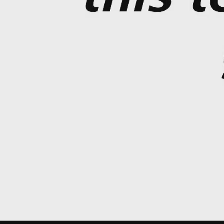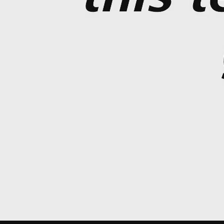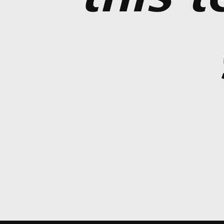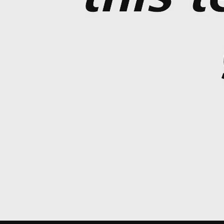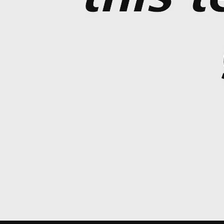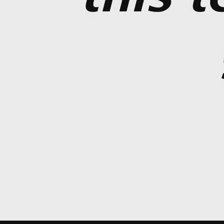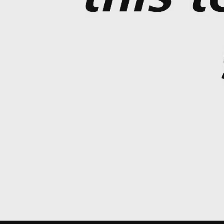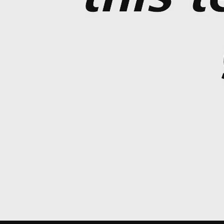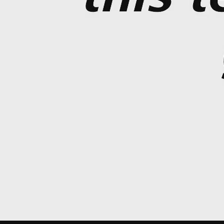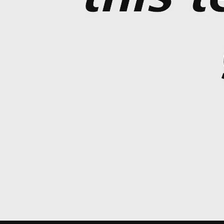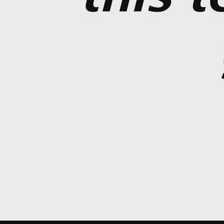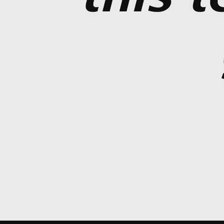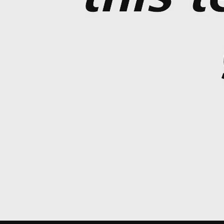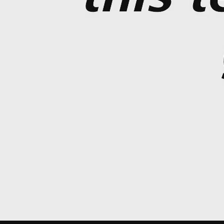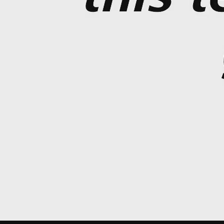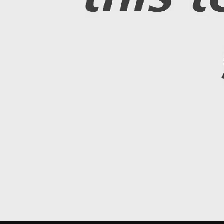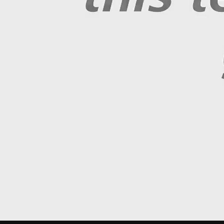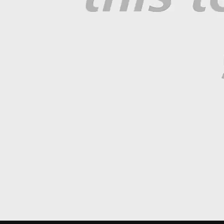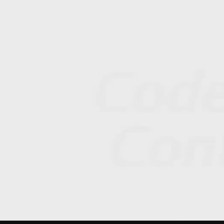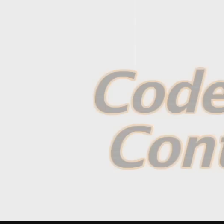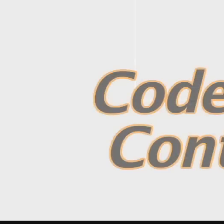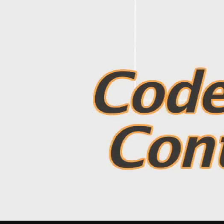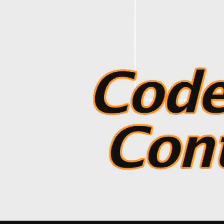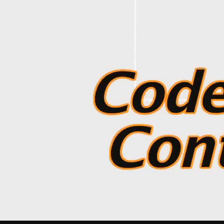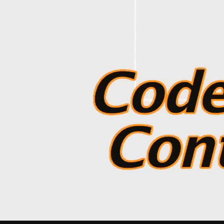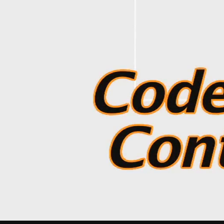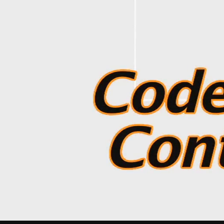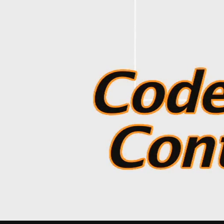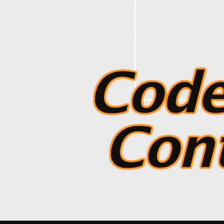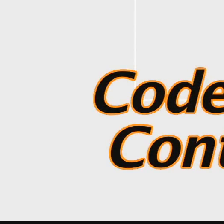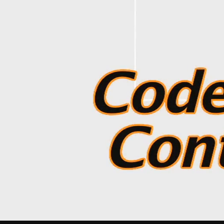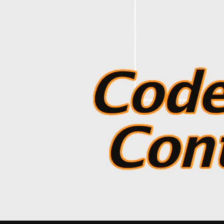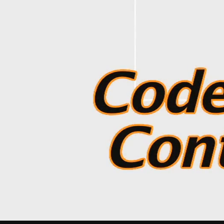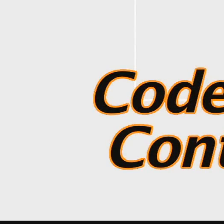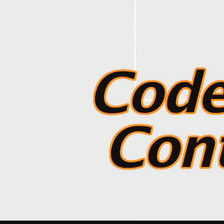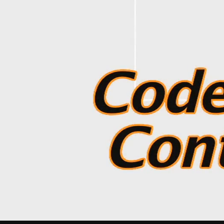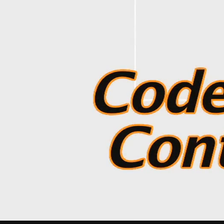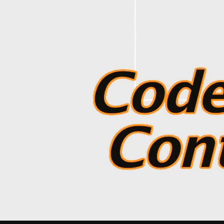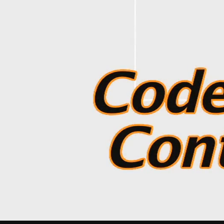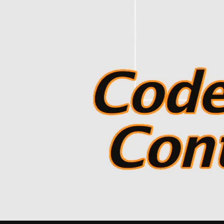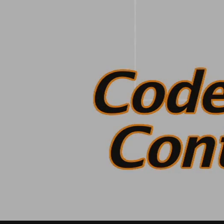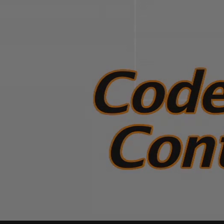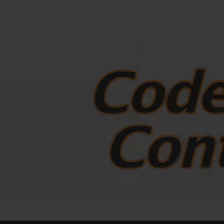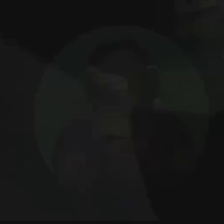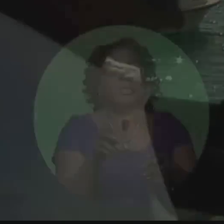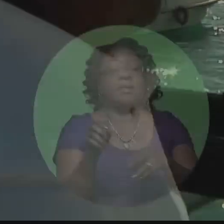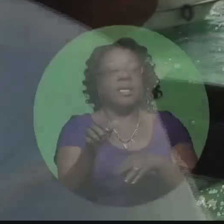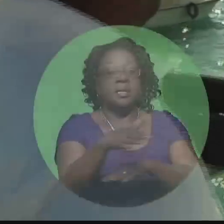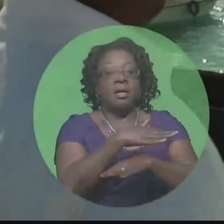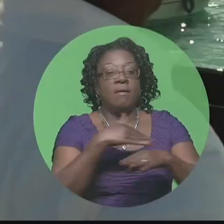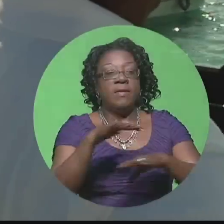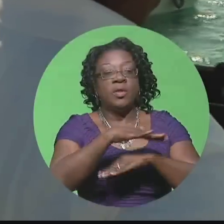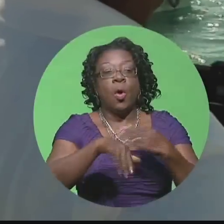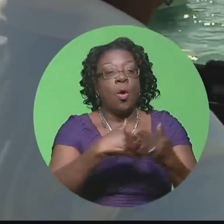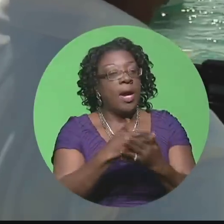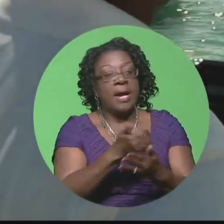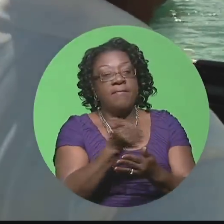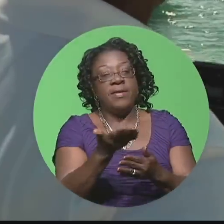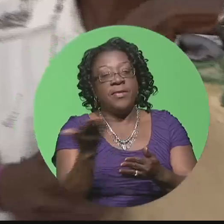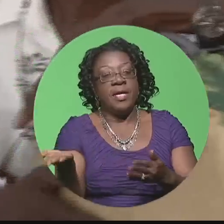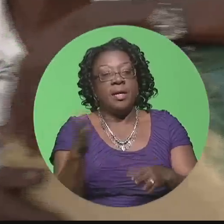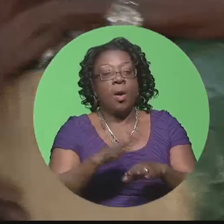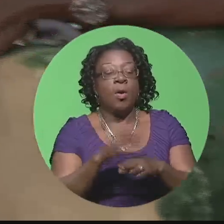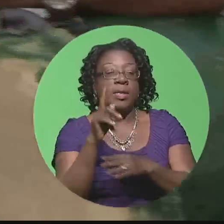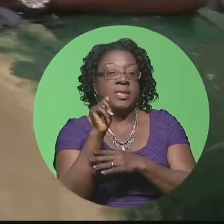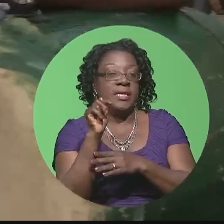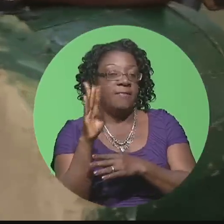What you see and hear on this television station is governed by IRCA's Code of Practice for Content Regulation. The Code of Practice covers